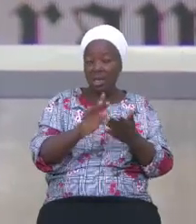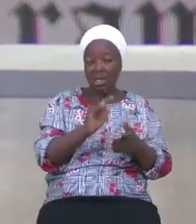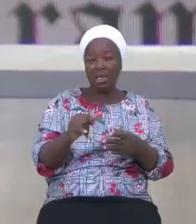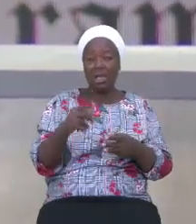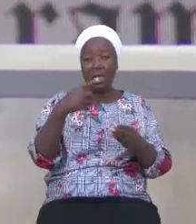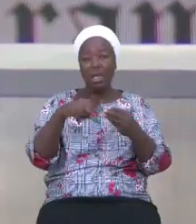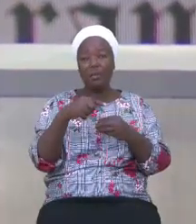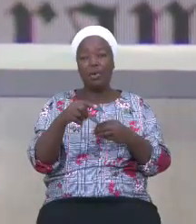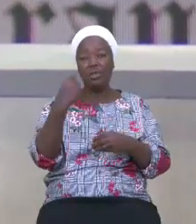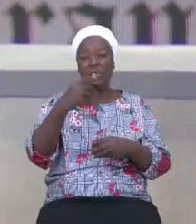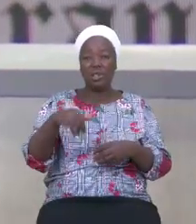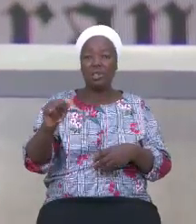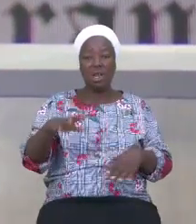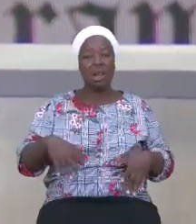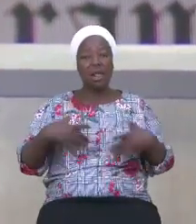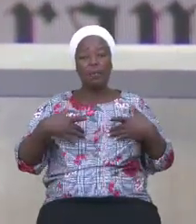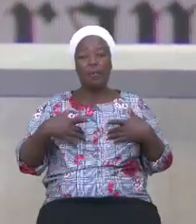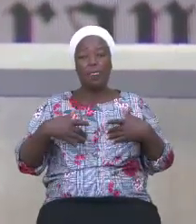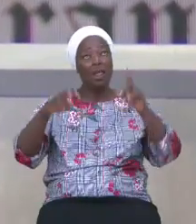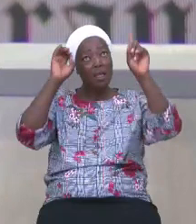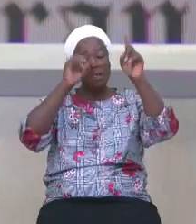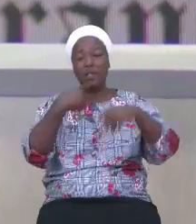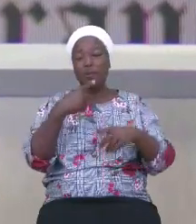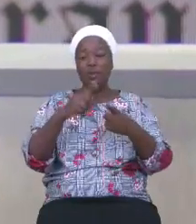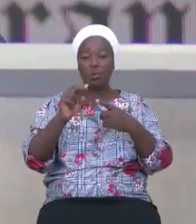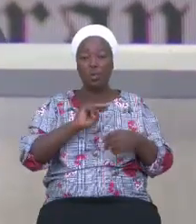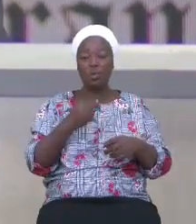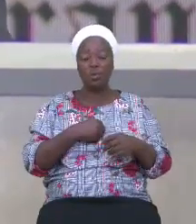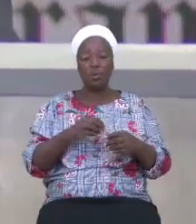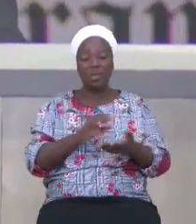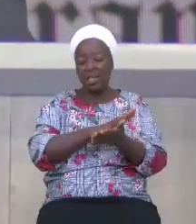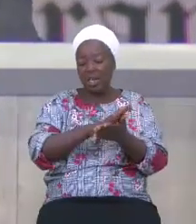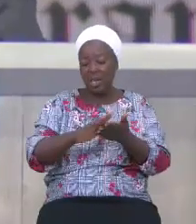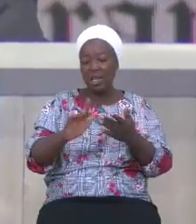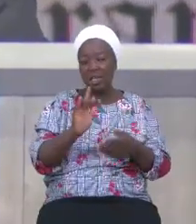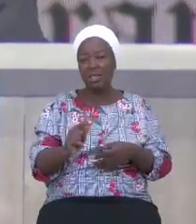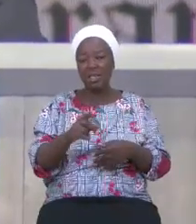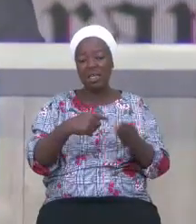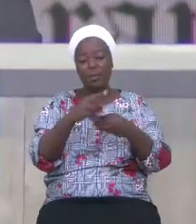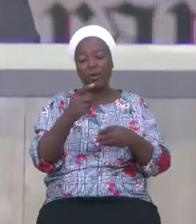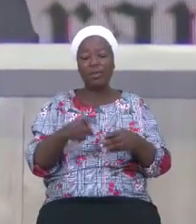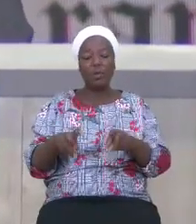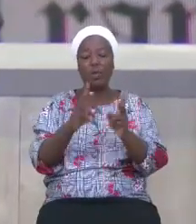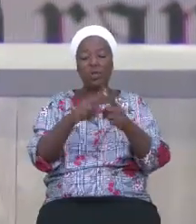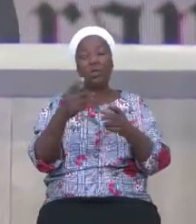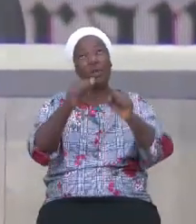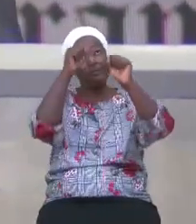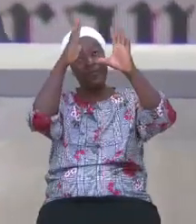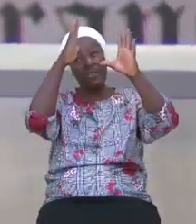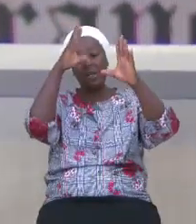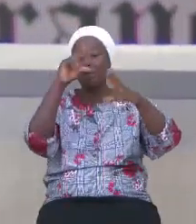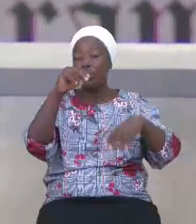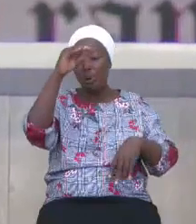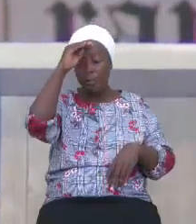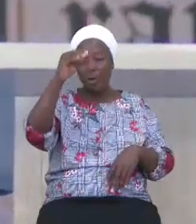about eternal life. He speaks to us clearly about the way to the Father. No